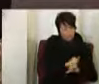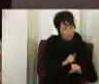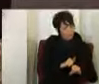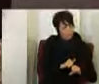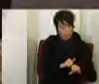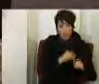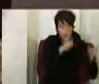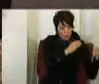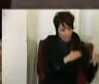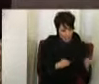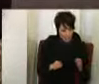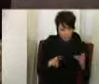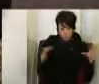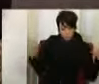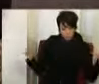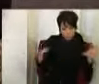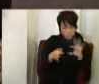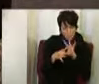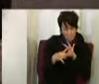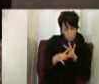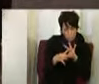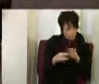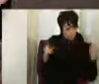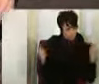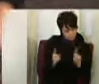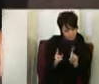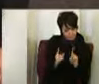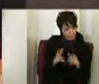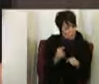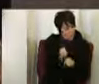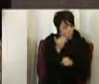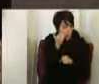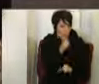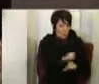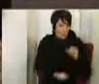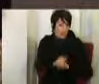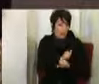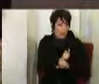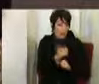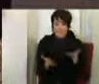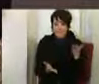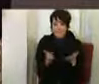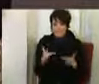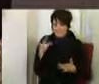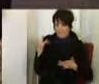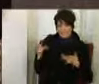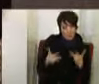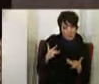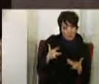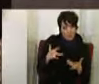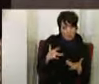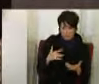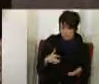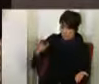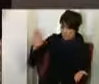had come in to get to know one another. Now, there probably was some excitement in Nazareth. Small village.